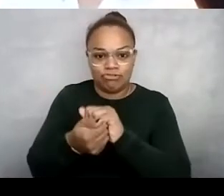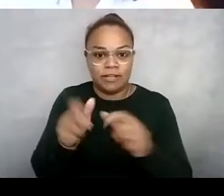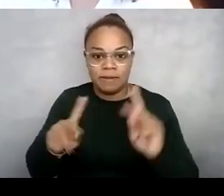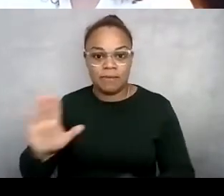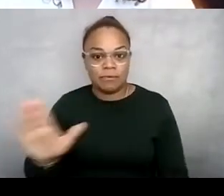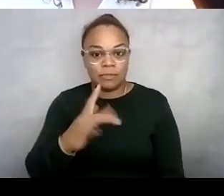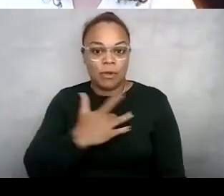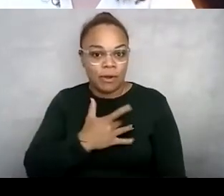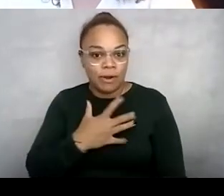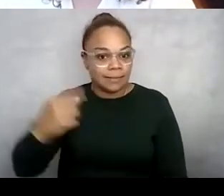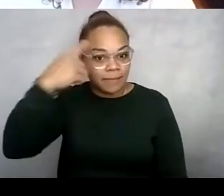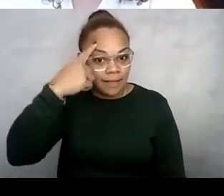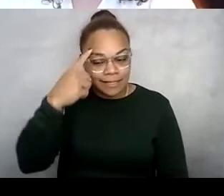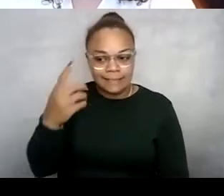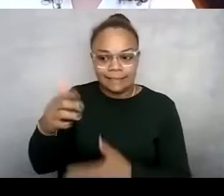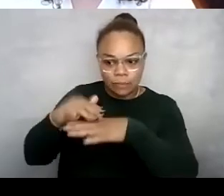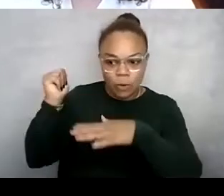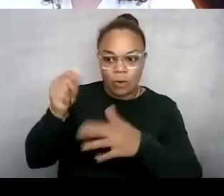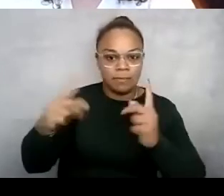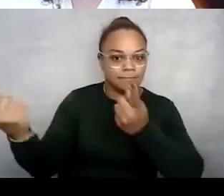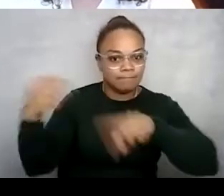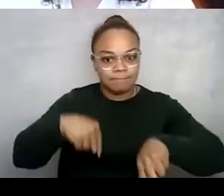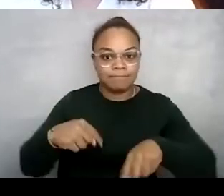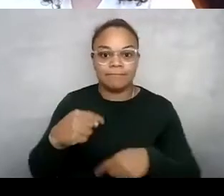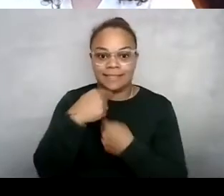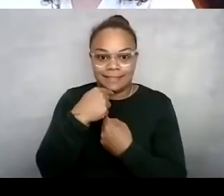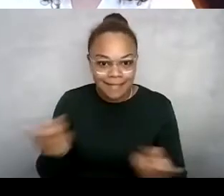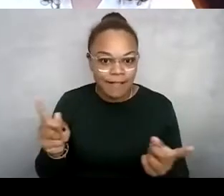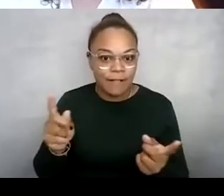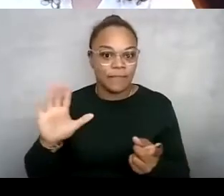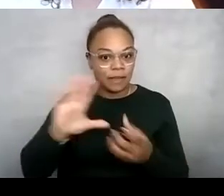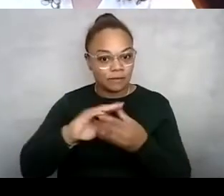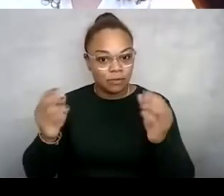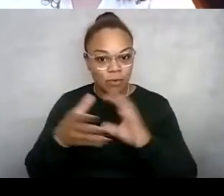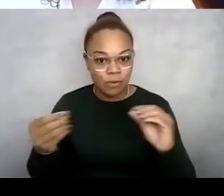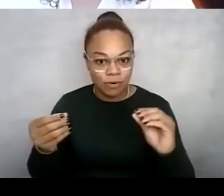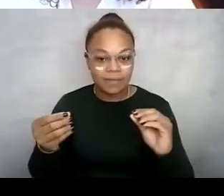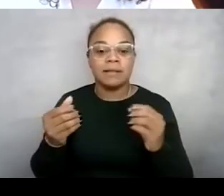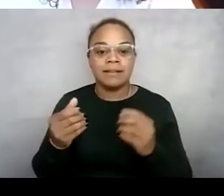their stories. And that's the work that is ahead for us.